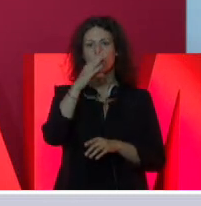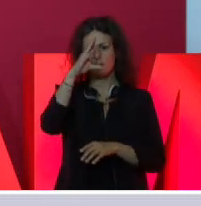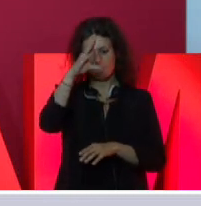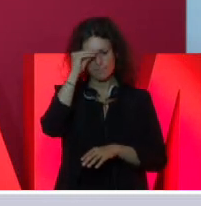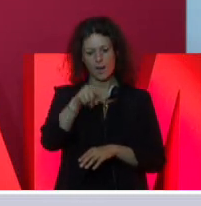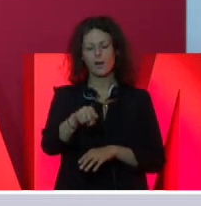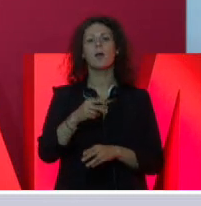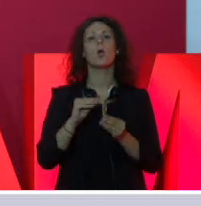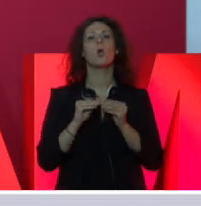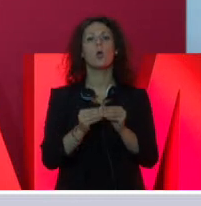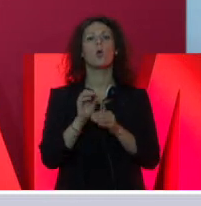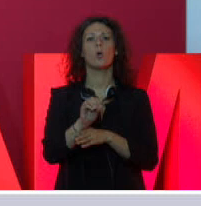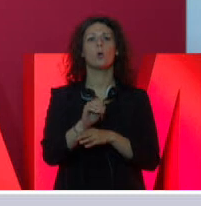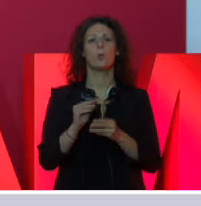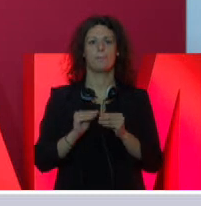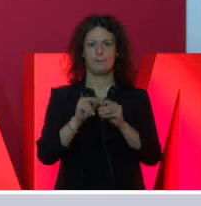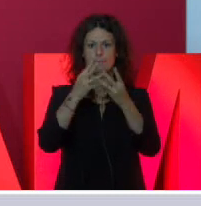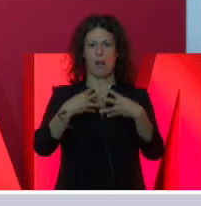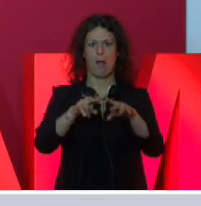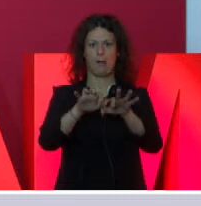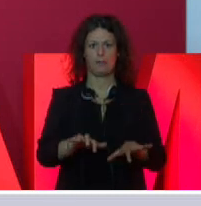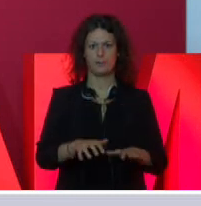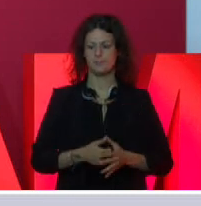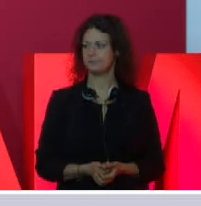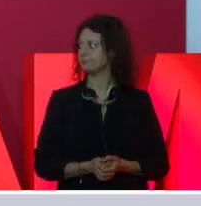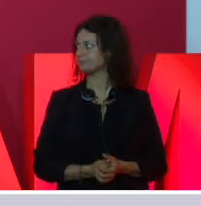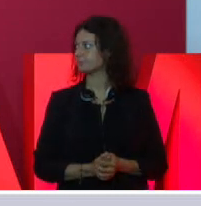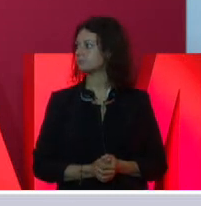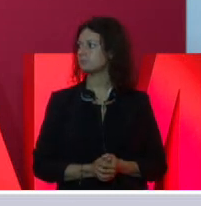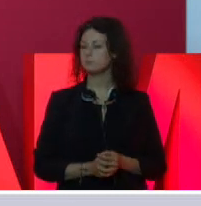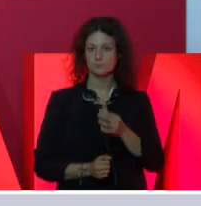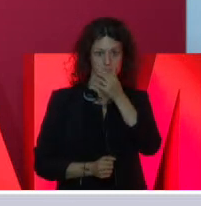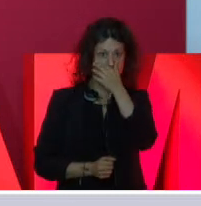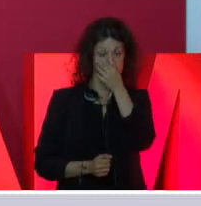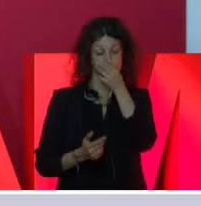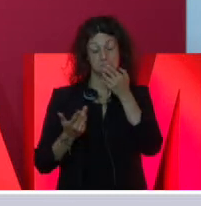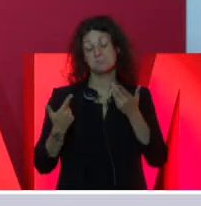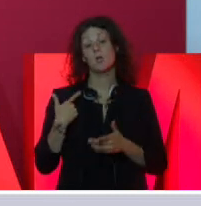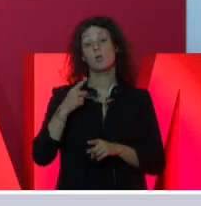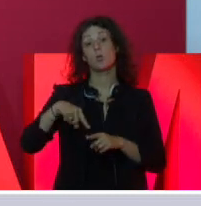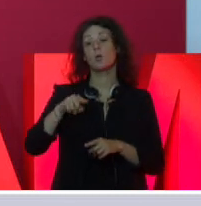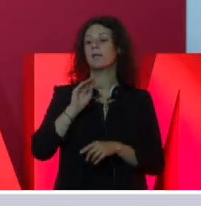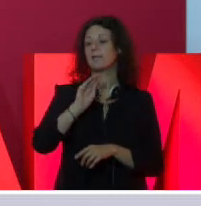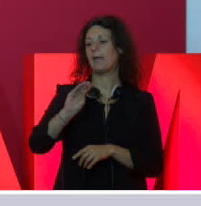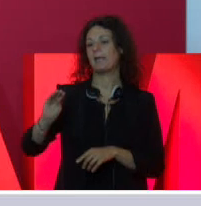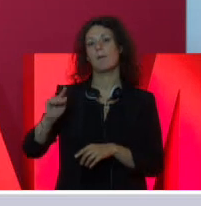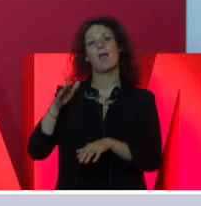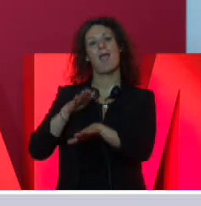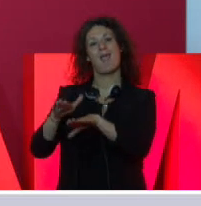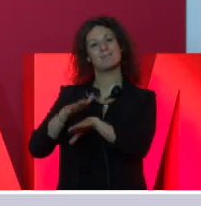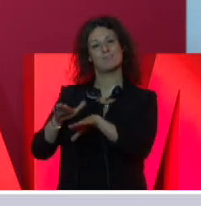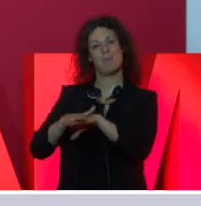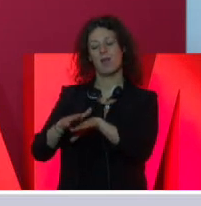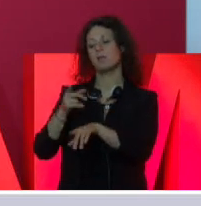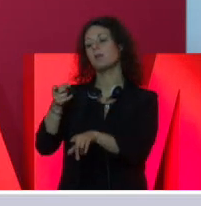We apply a well-established technique. We ask experts to label this data. We have to